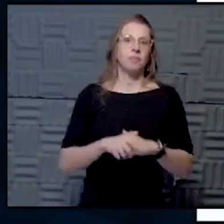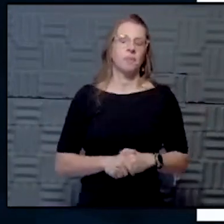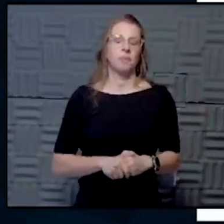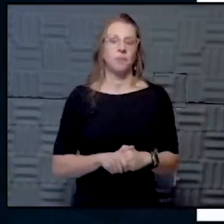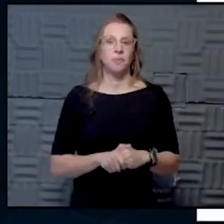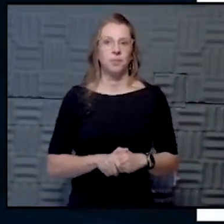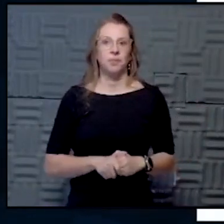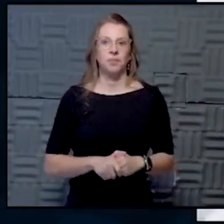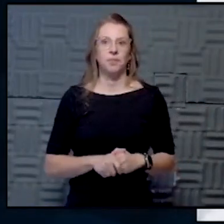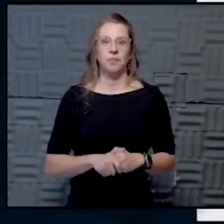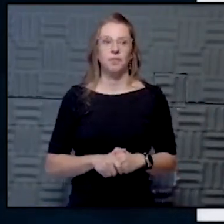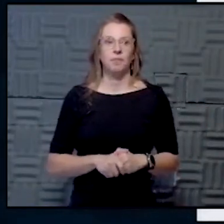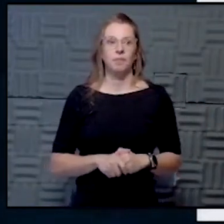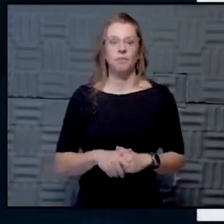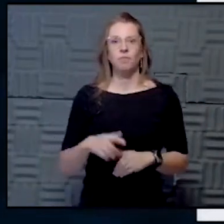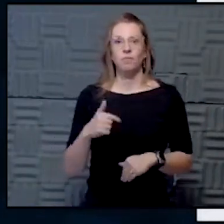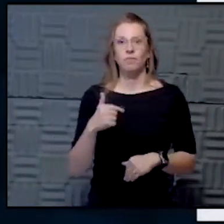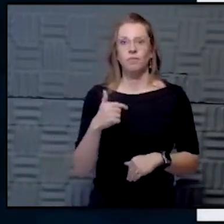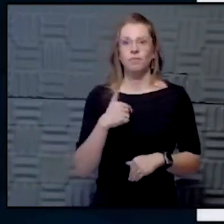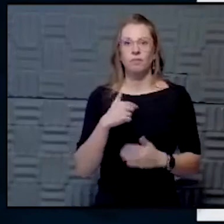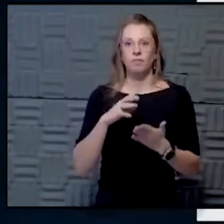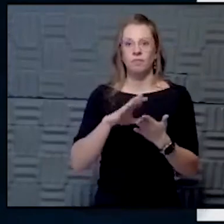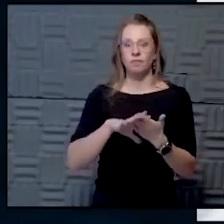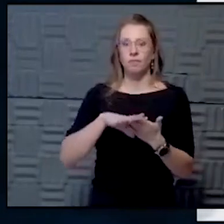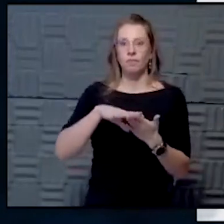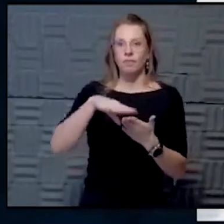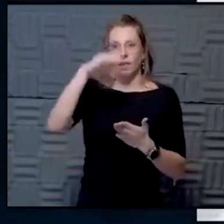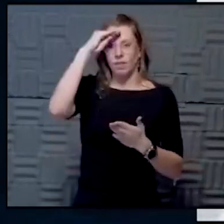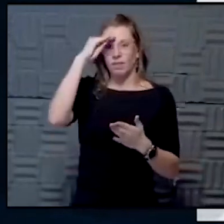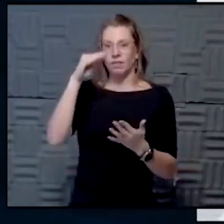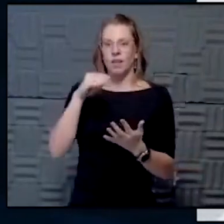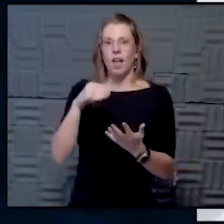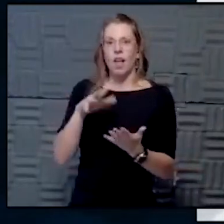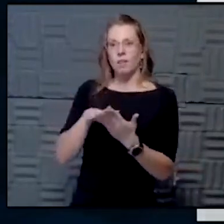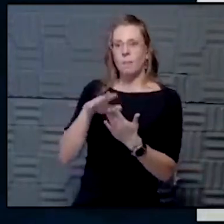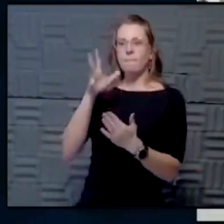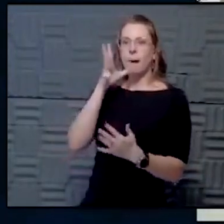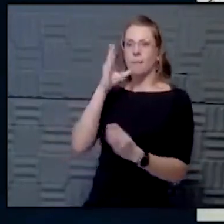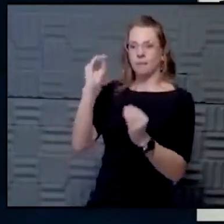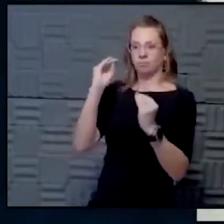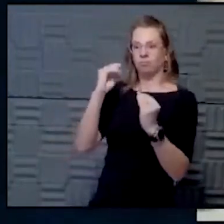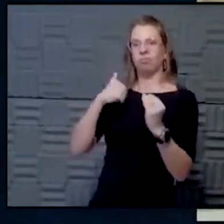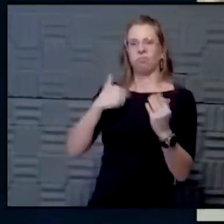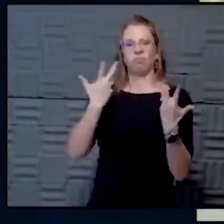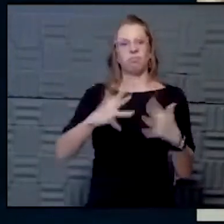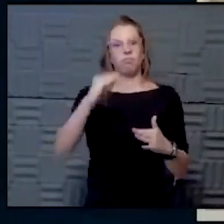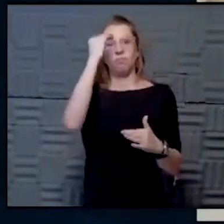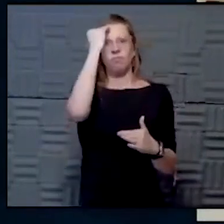I learned a lot what my mama taught. That's how I know